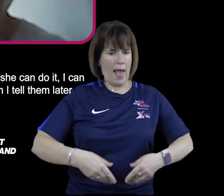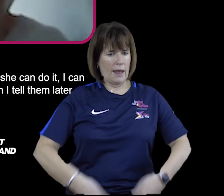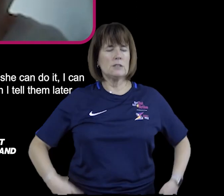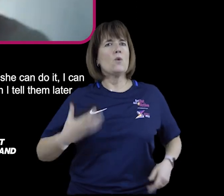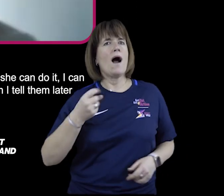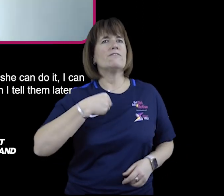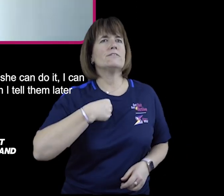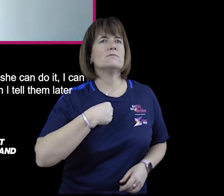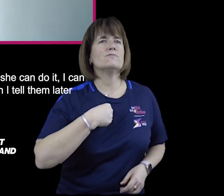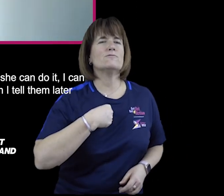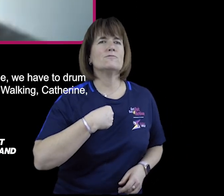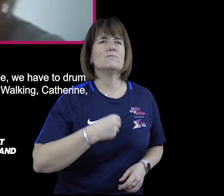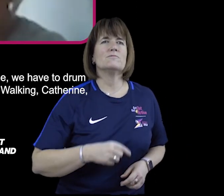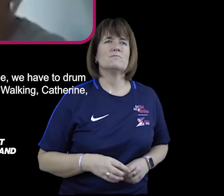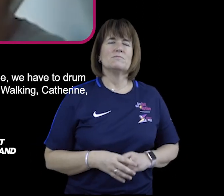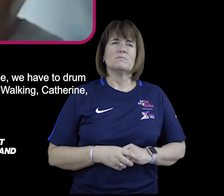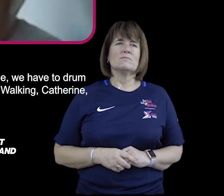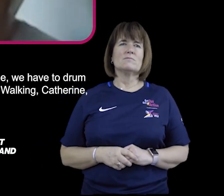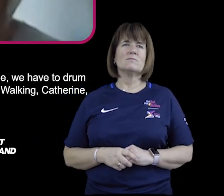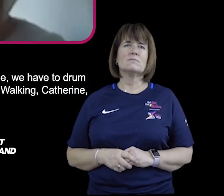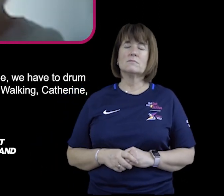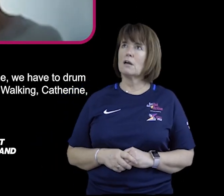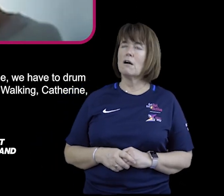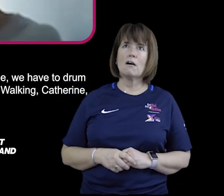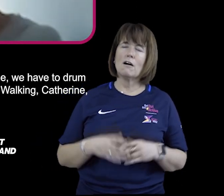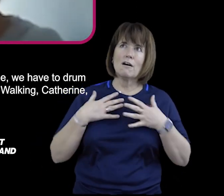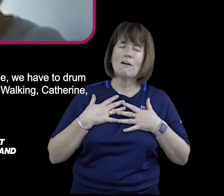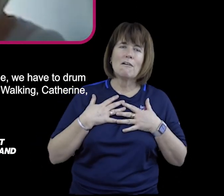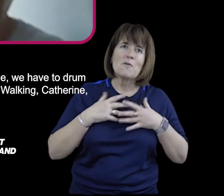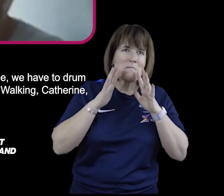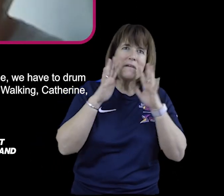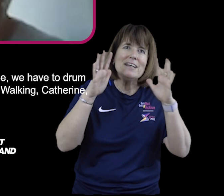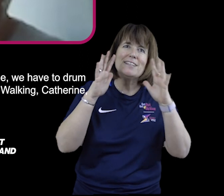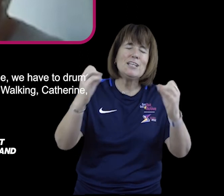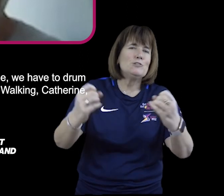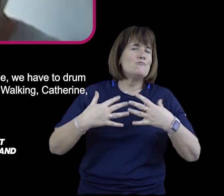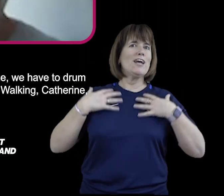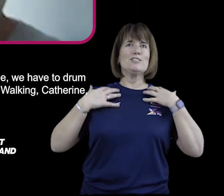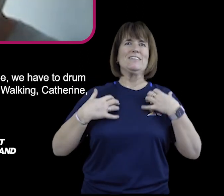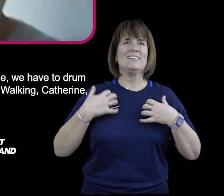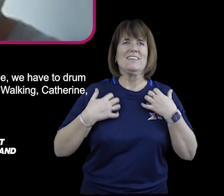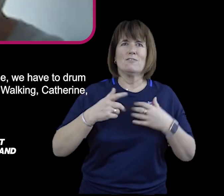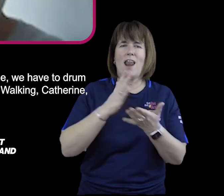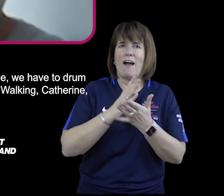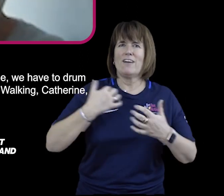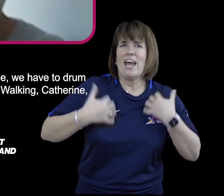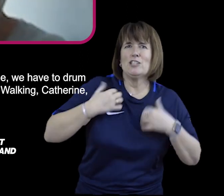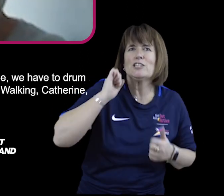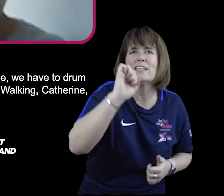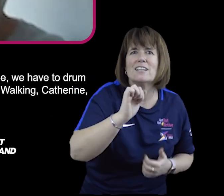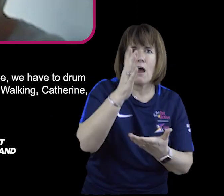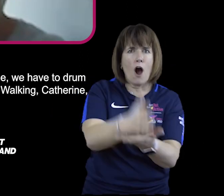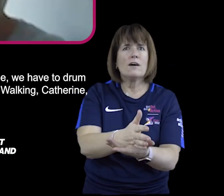legs. Well, I mean, you're incredibly inspirational. I just love your energy,